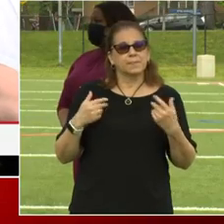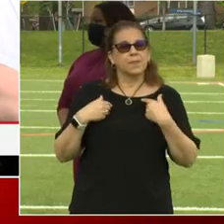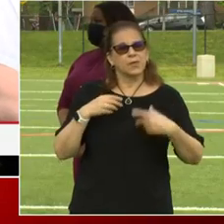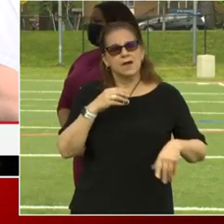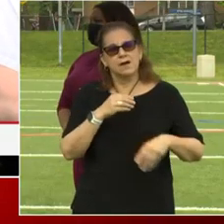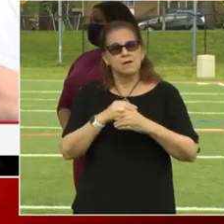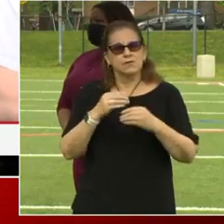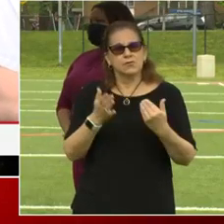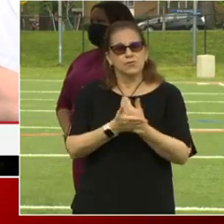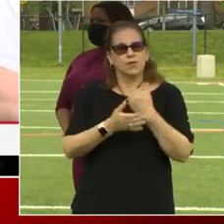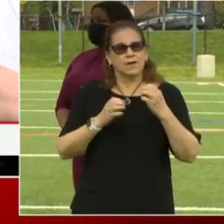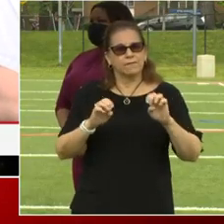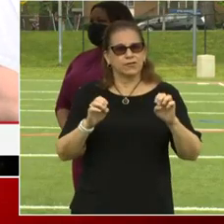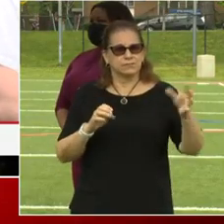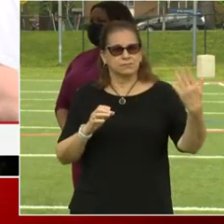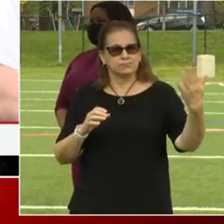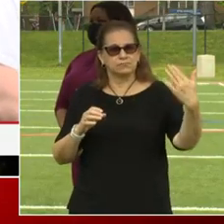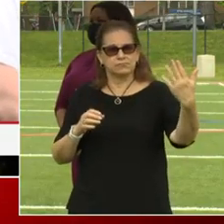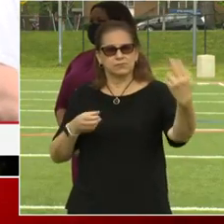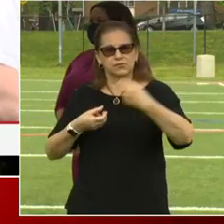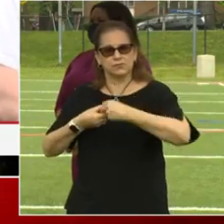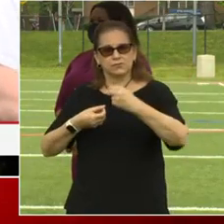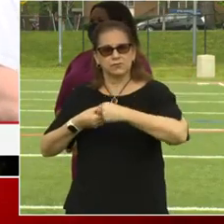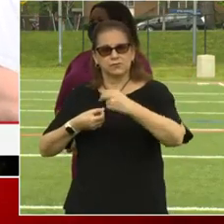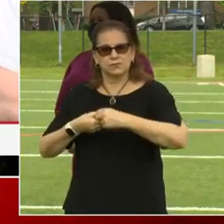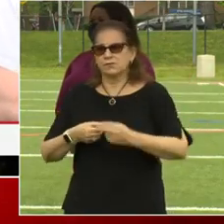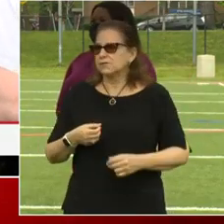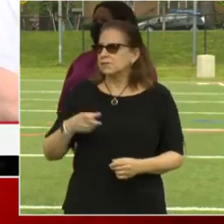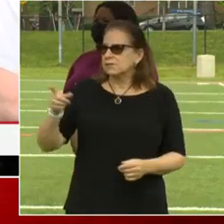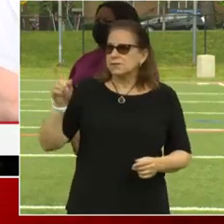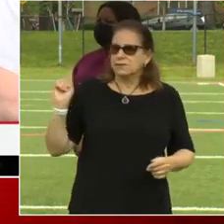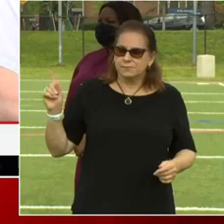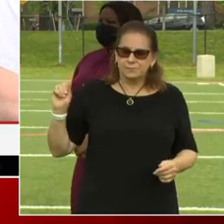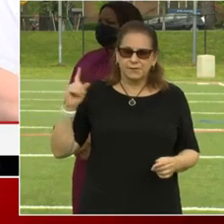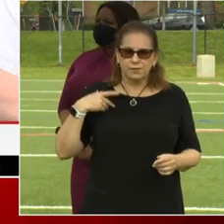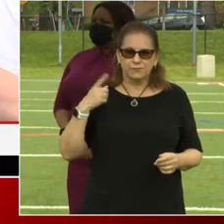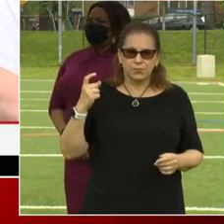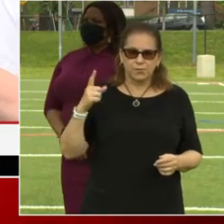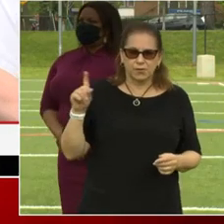from. There was a question up front. Yes, sir.